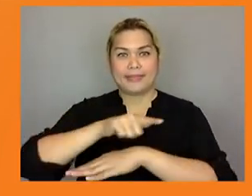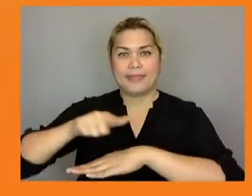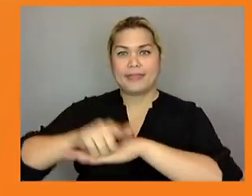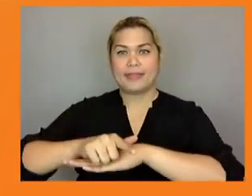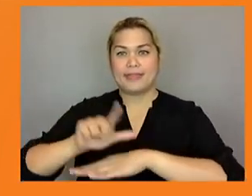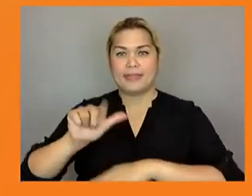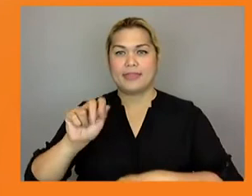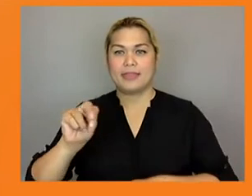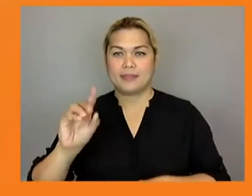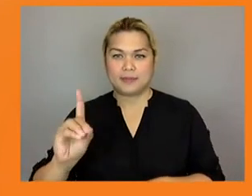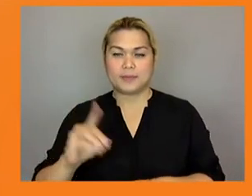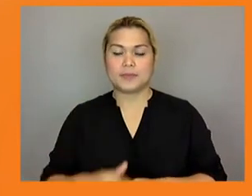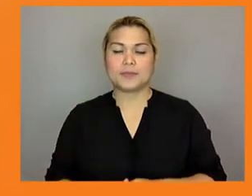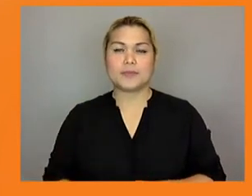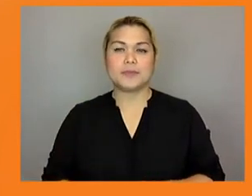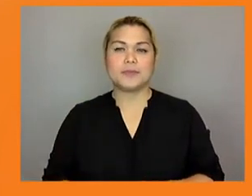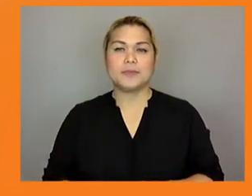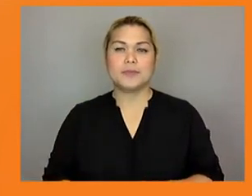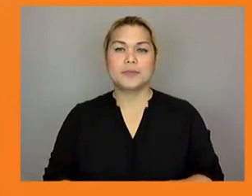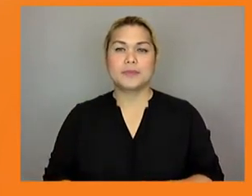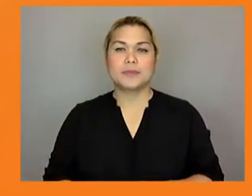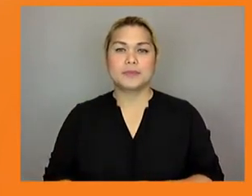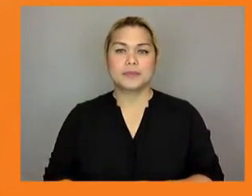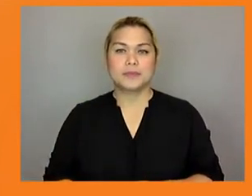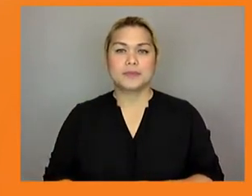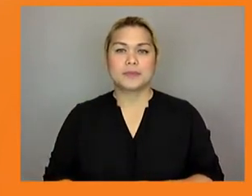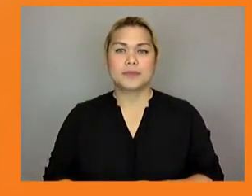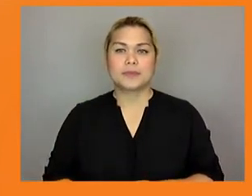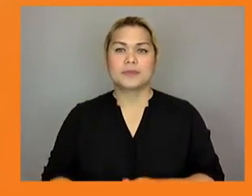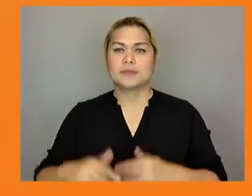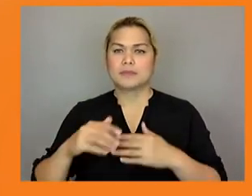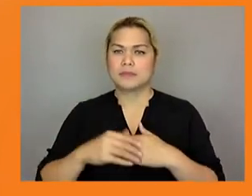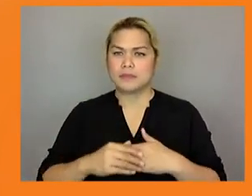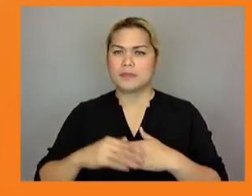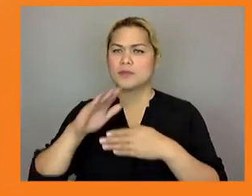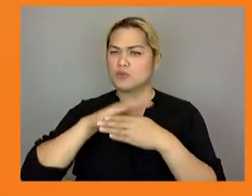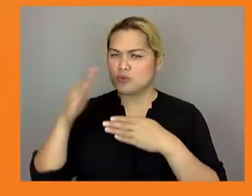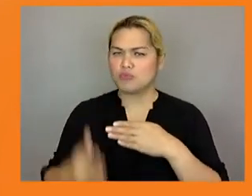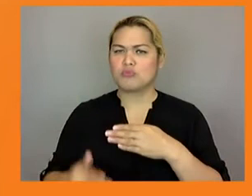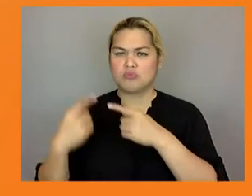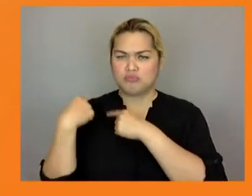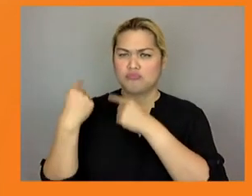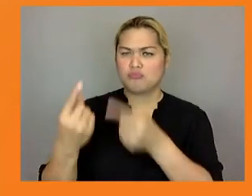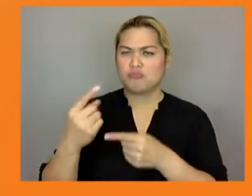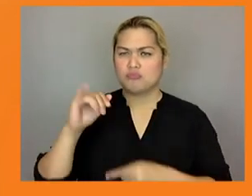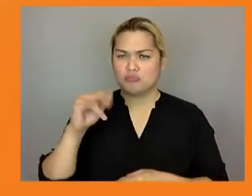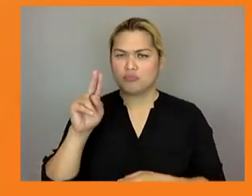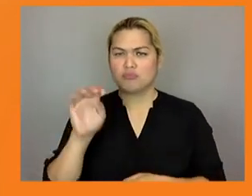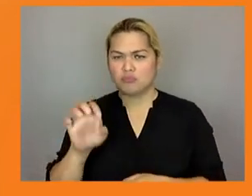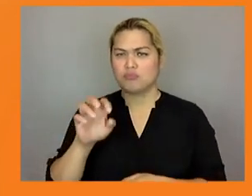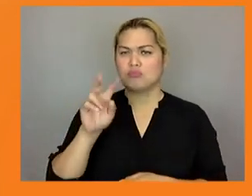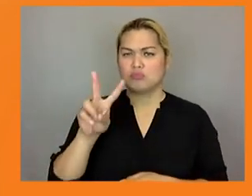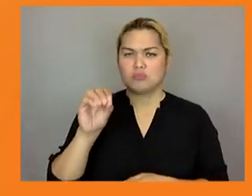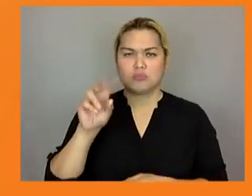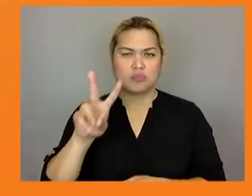valuation study drafted in January 2022 until mass citing serious disagreements of the THL